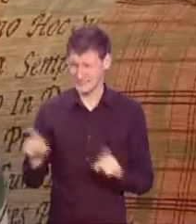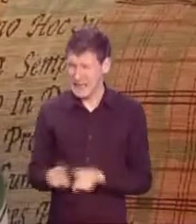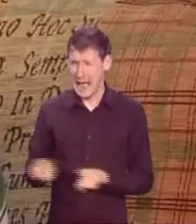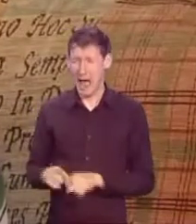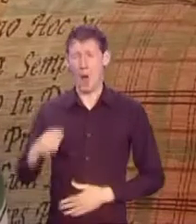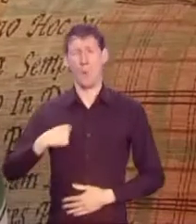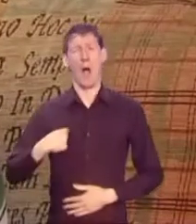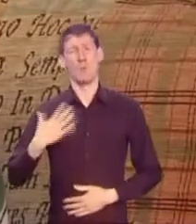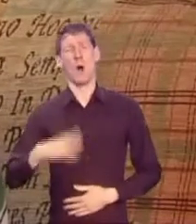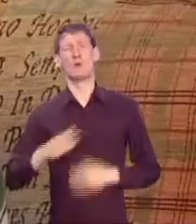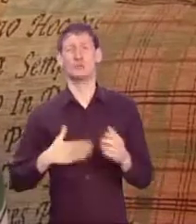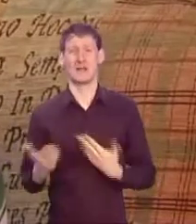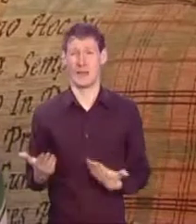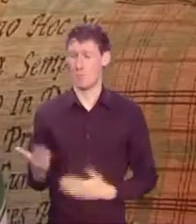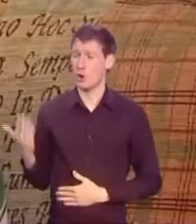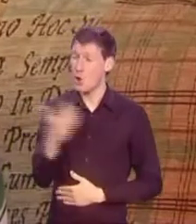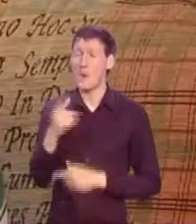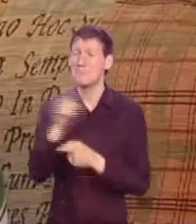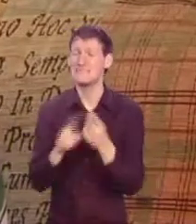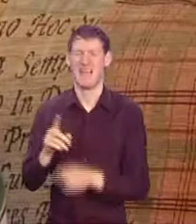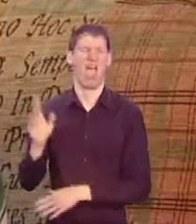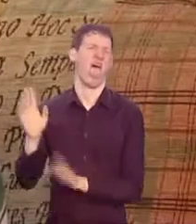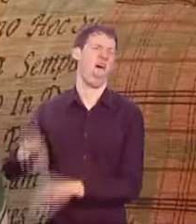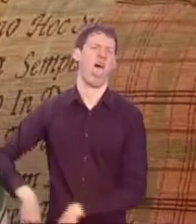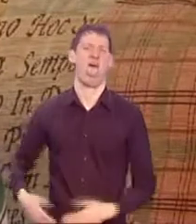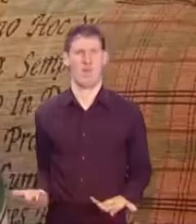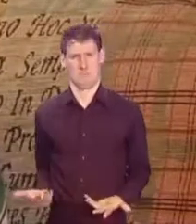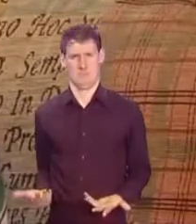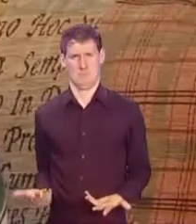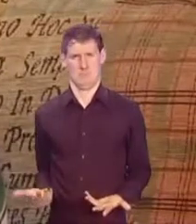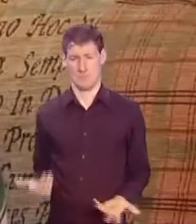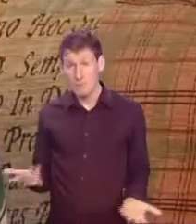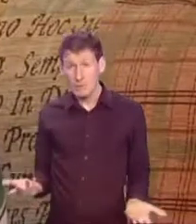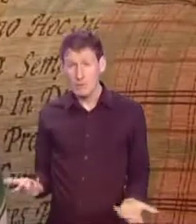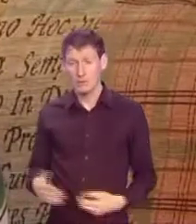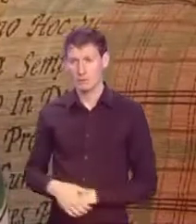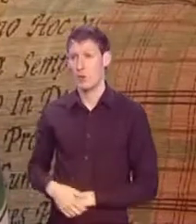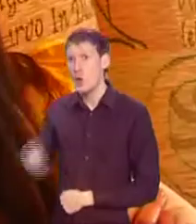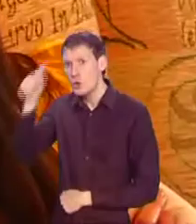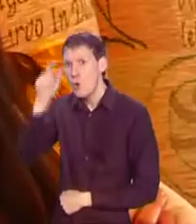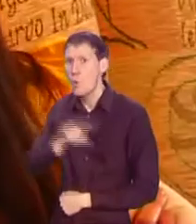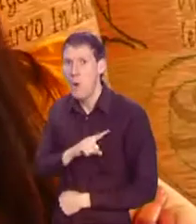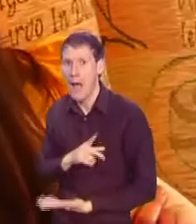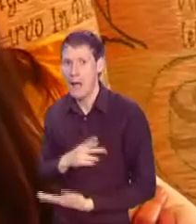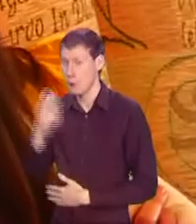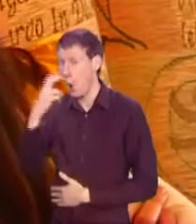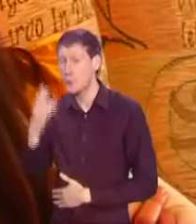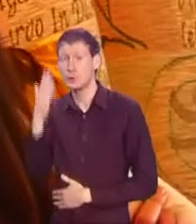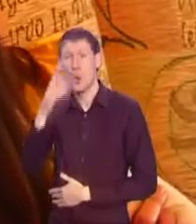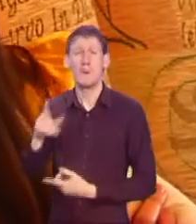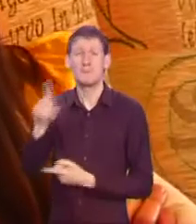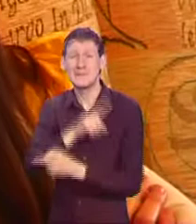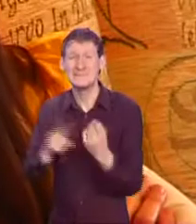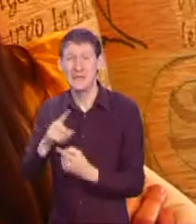same. Everyone wants something done, but no one puts themselves out to turn up at the meetings. And you know why? 60% of